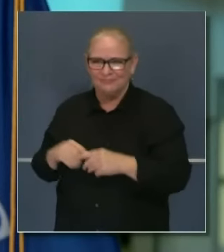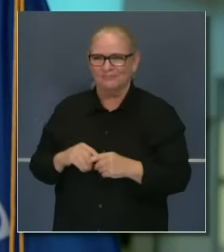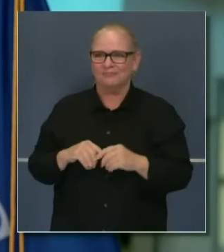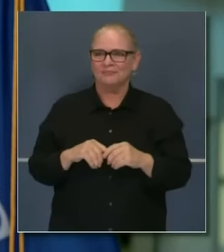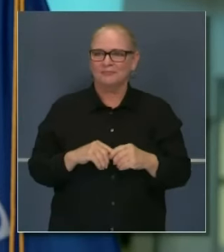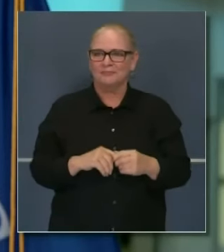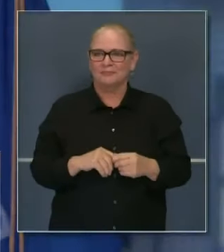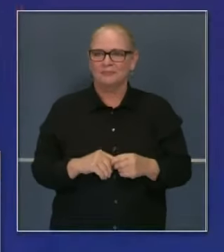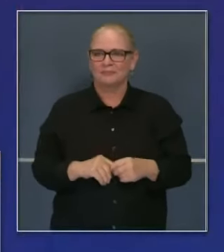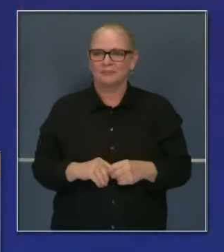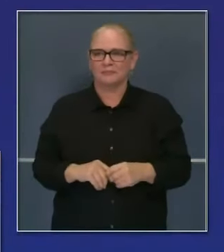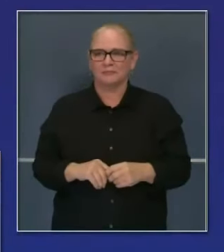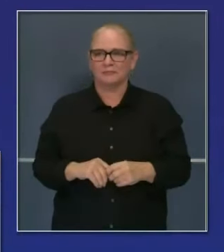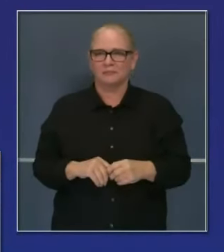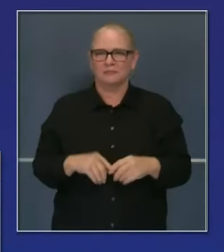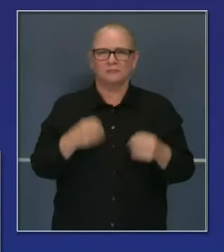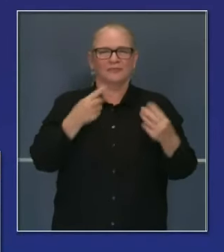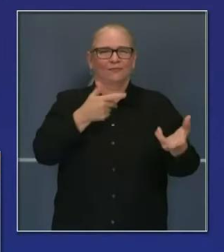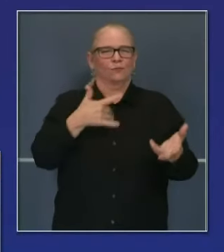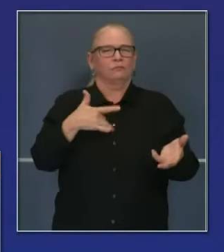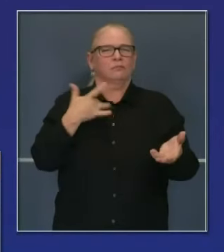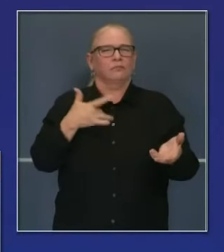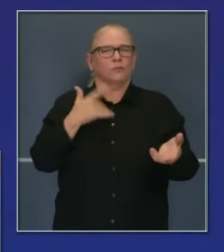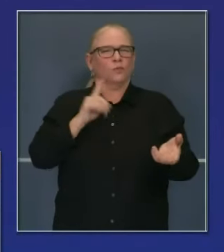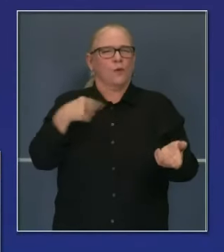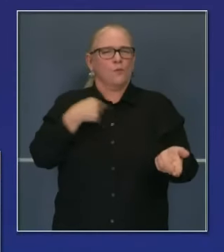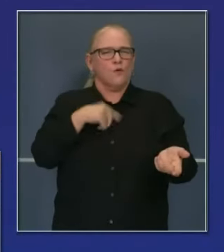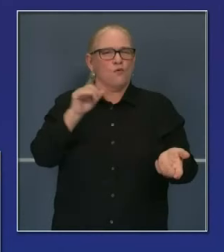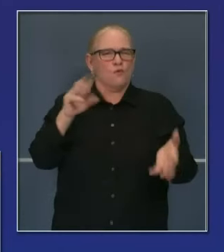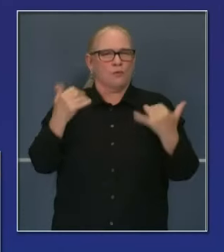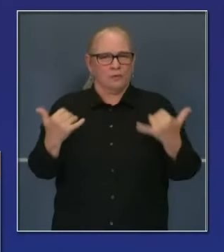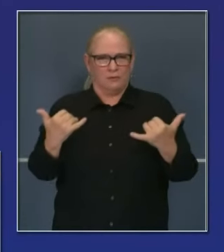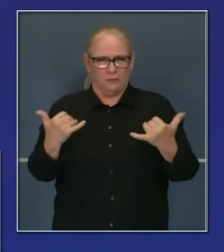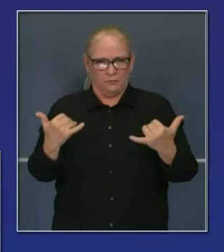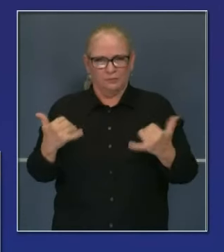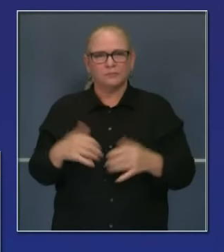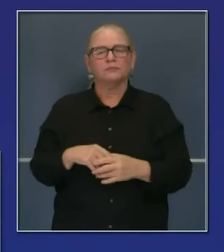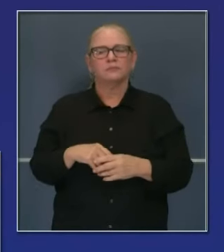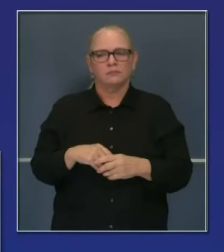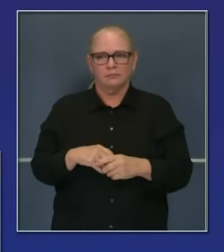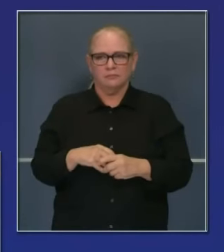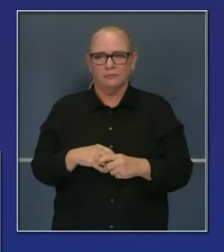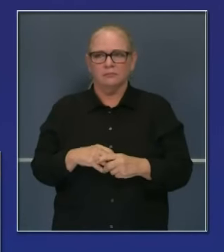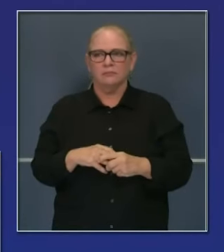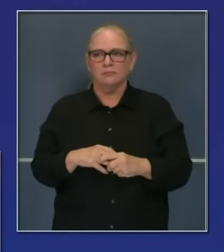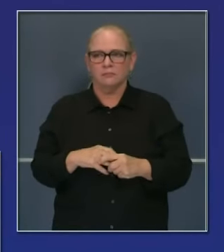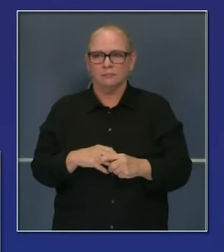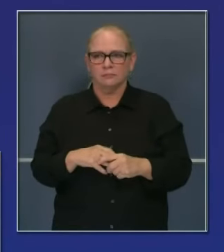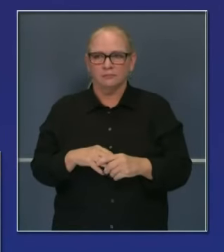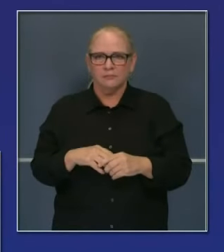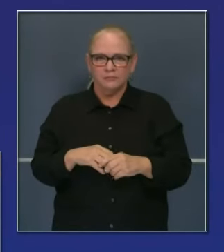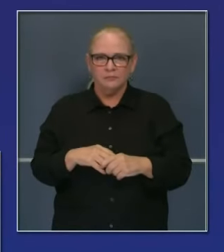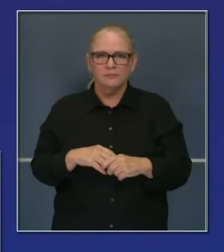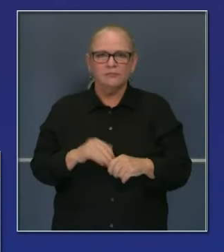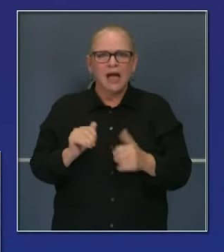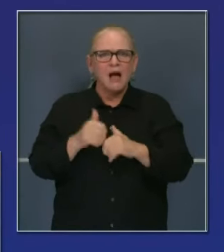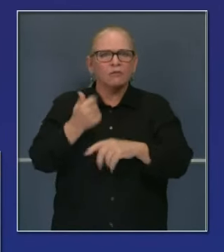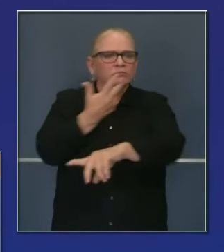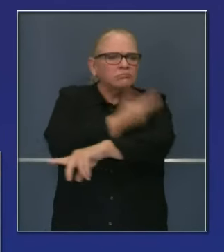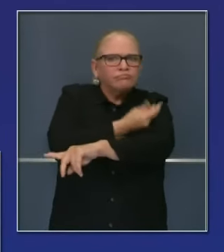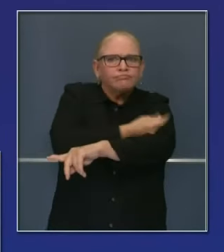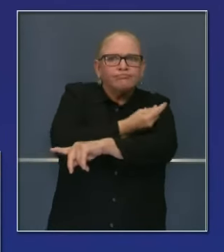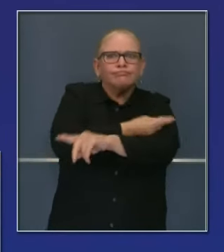the like, and give you a sense of where we believe we are and how we can make sure we distribute our vaccines and our protocols